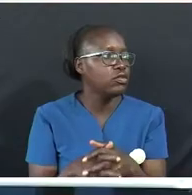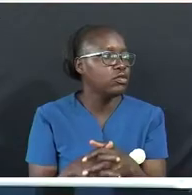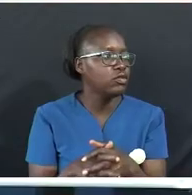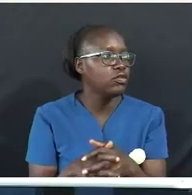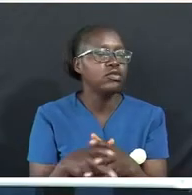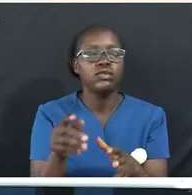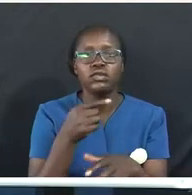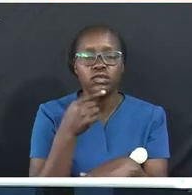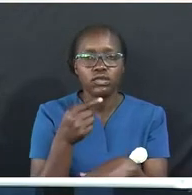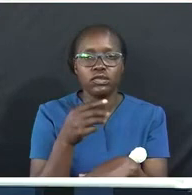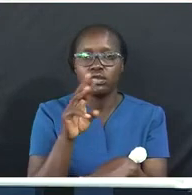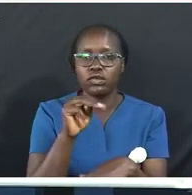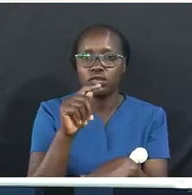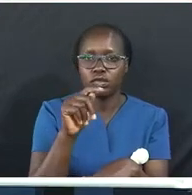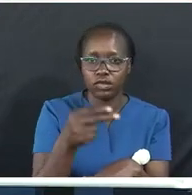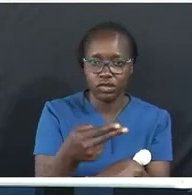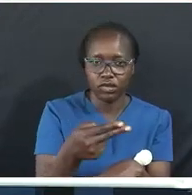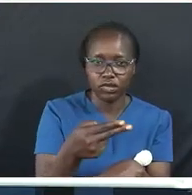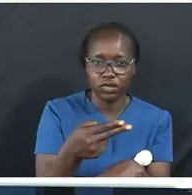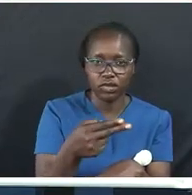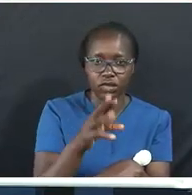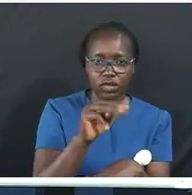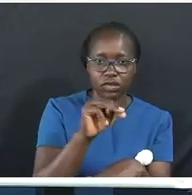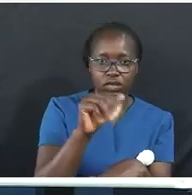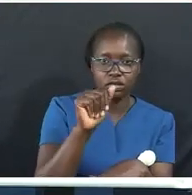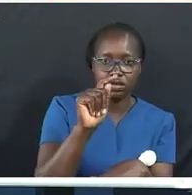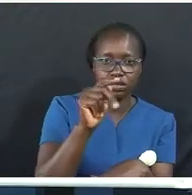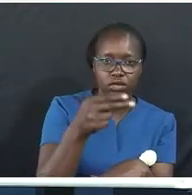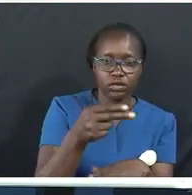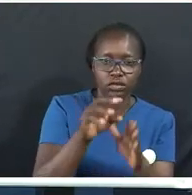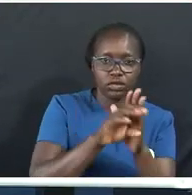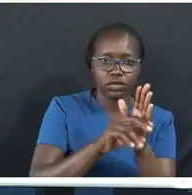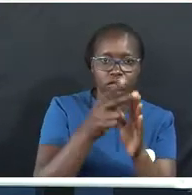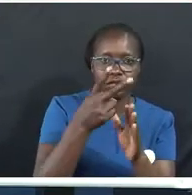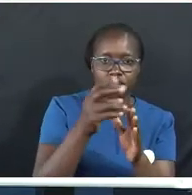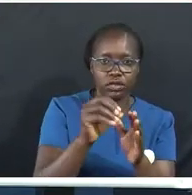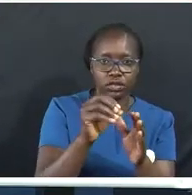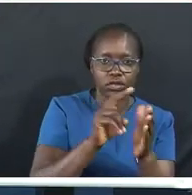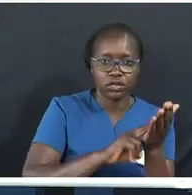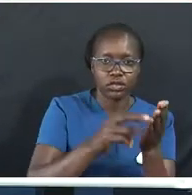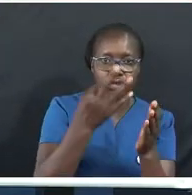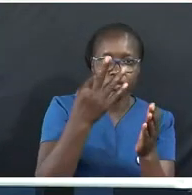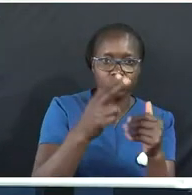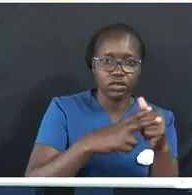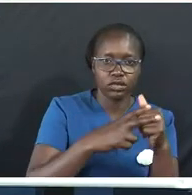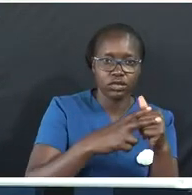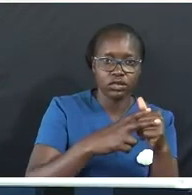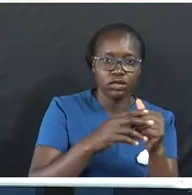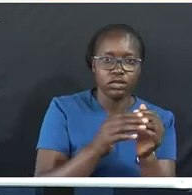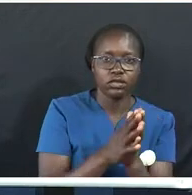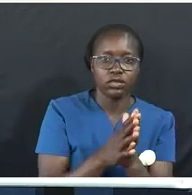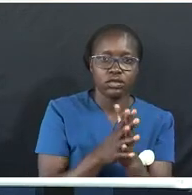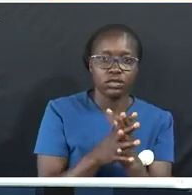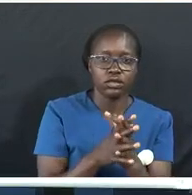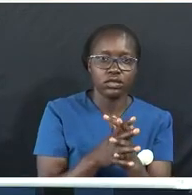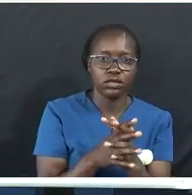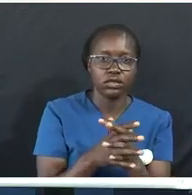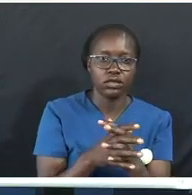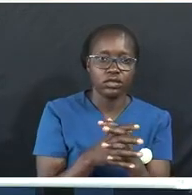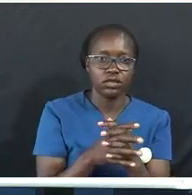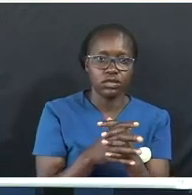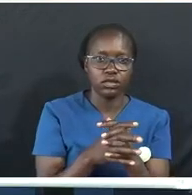It says, Matthew chapter 20, verse 6 and 7. Sorry. It says, sorry, Matthew